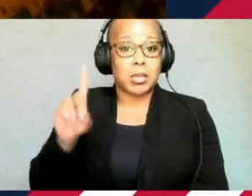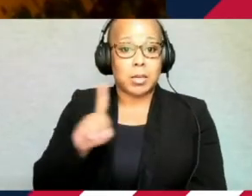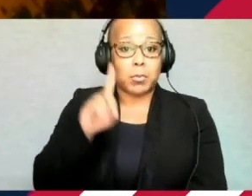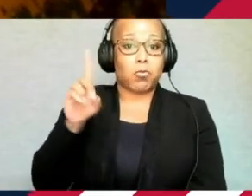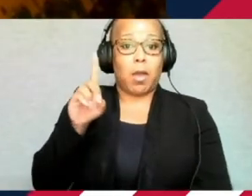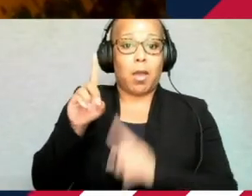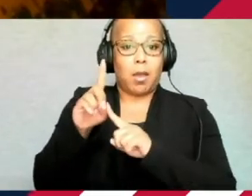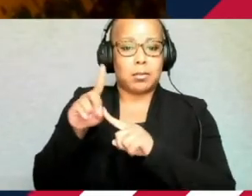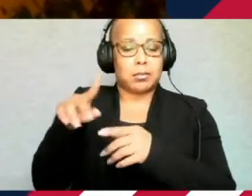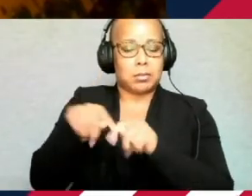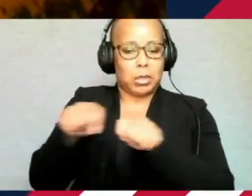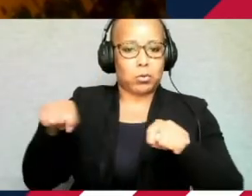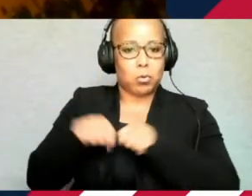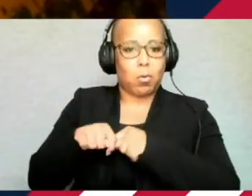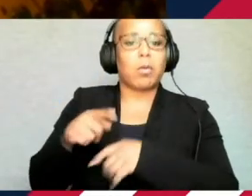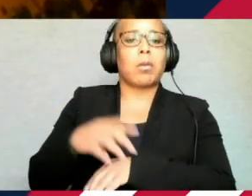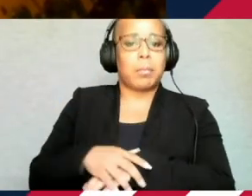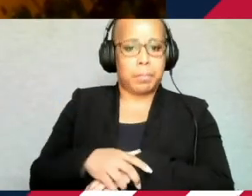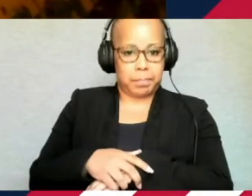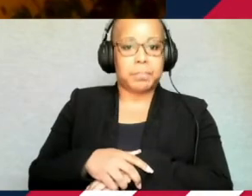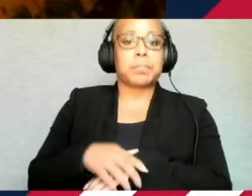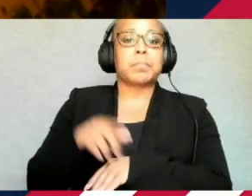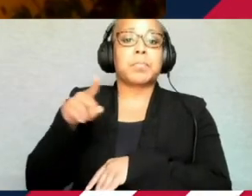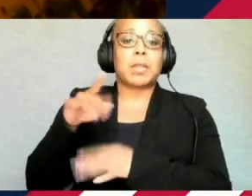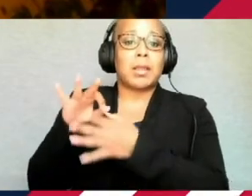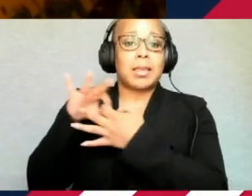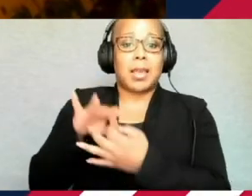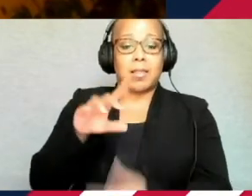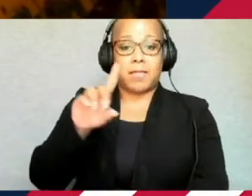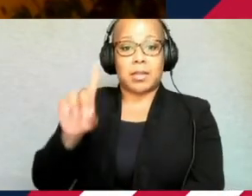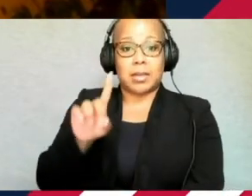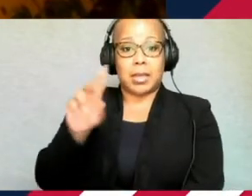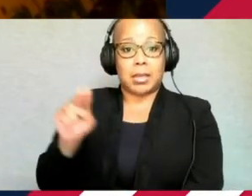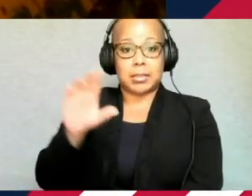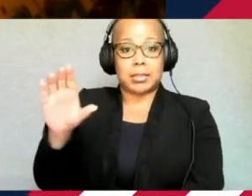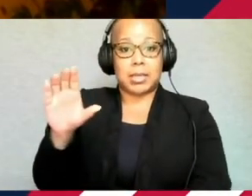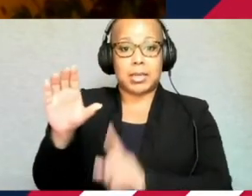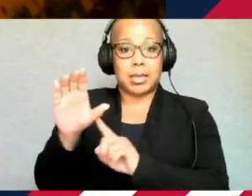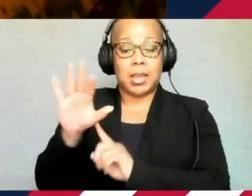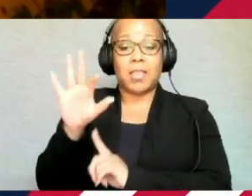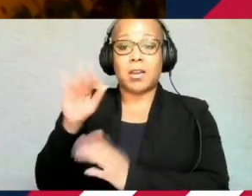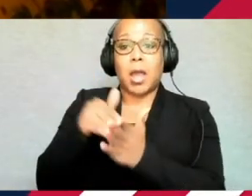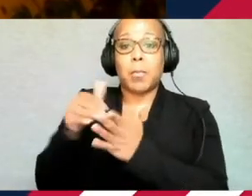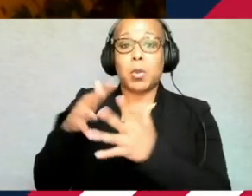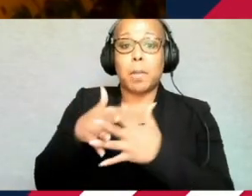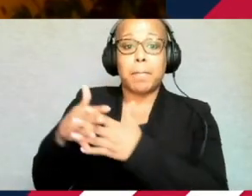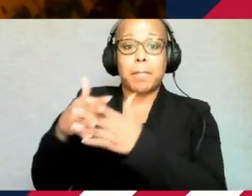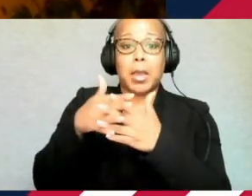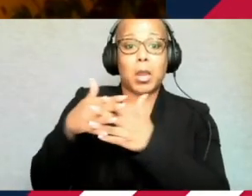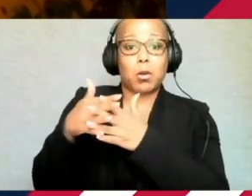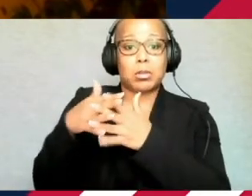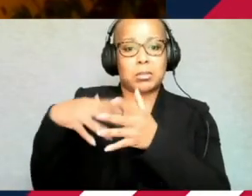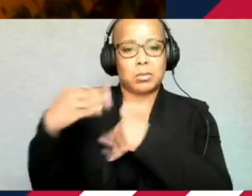territory. At least you are in the case of the DNC. There are 9 million Americans who live outside the country, and we don't